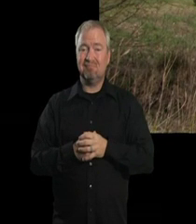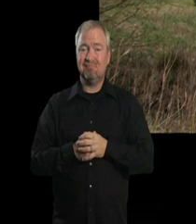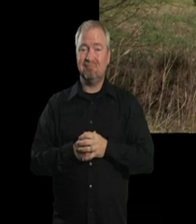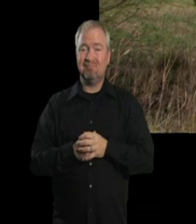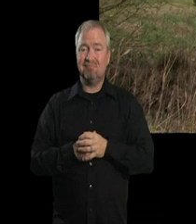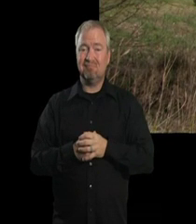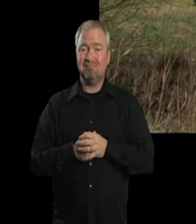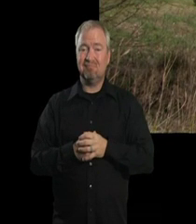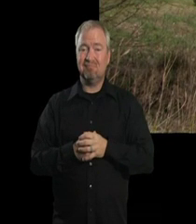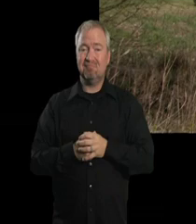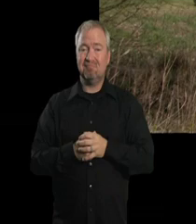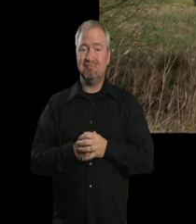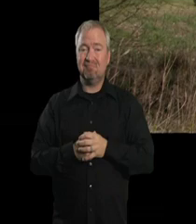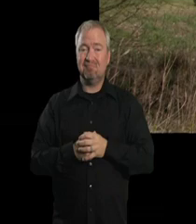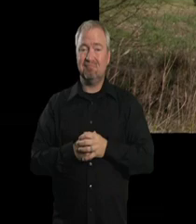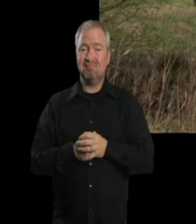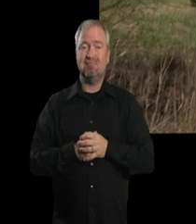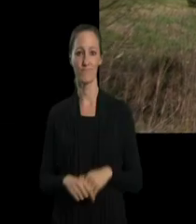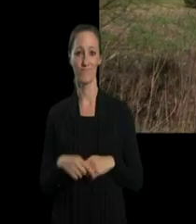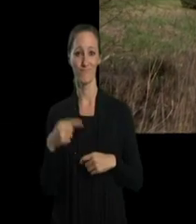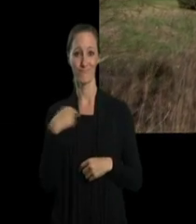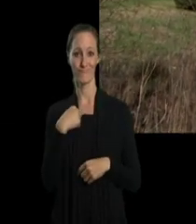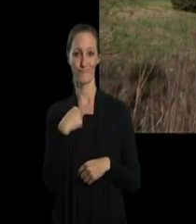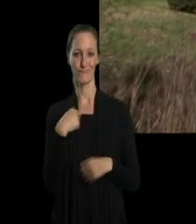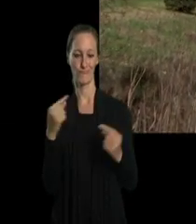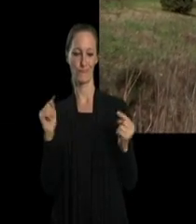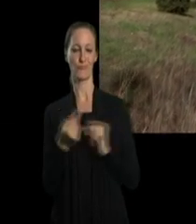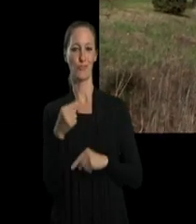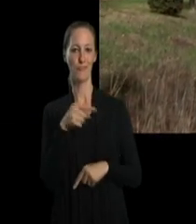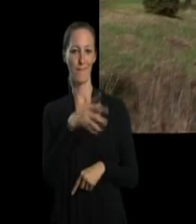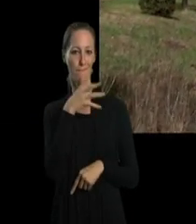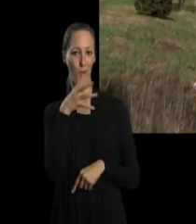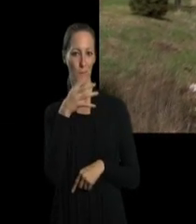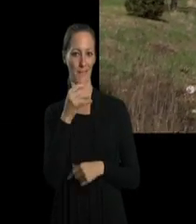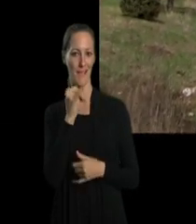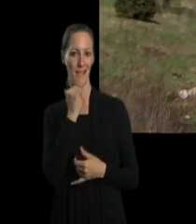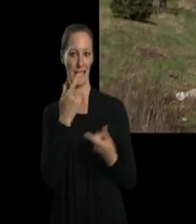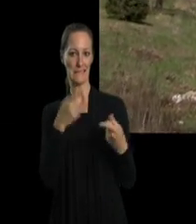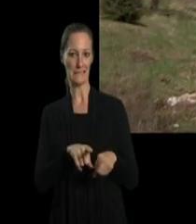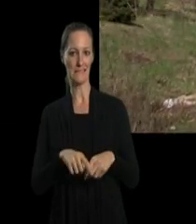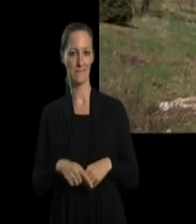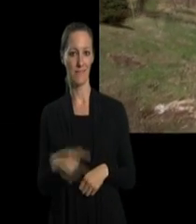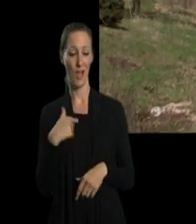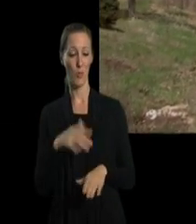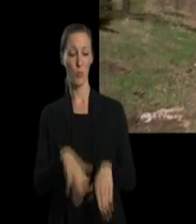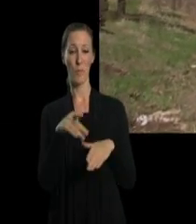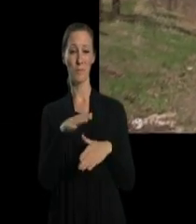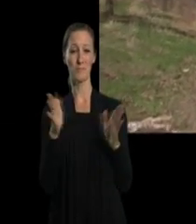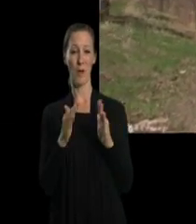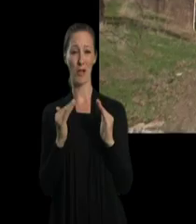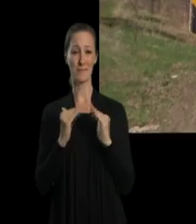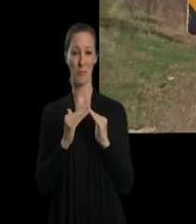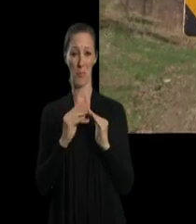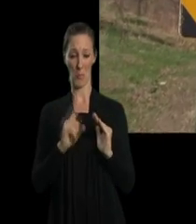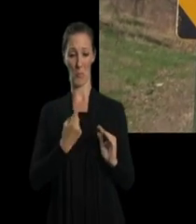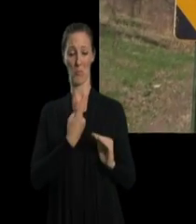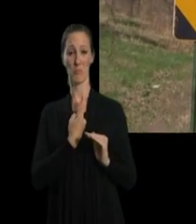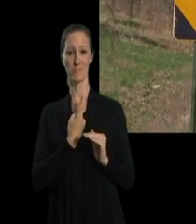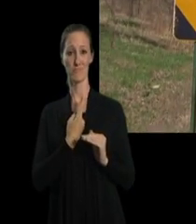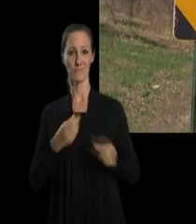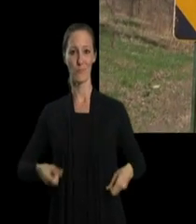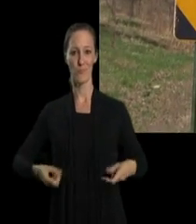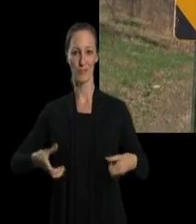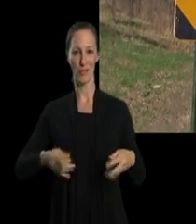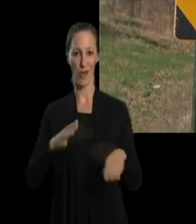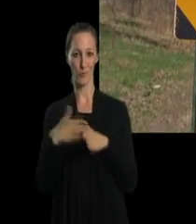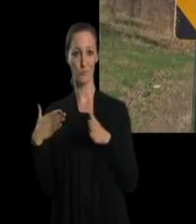captures a dirt road winding through a rural area. I was injured in a farming accident, and I grew up in a small town. I was the only person in a